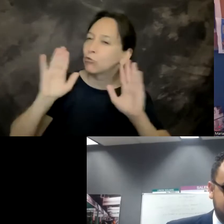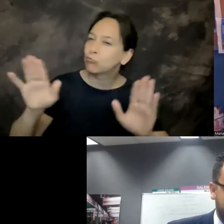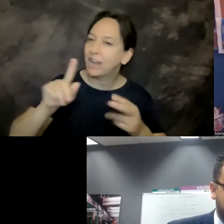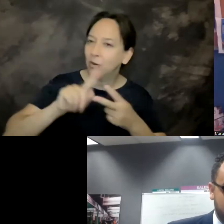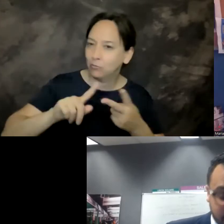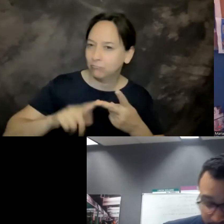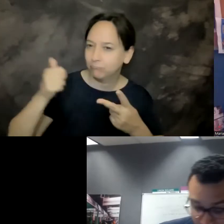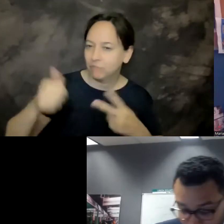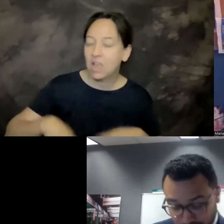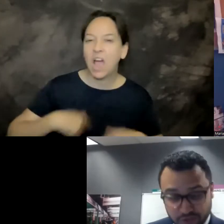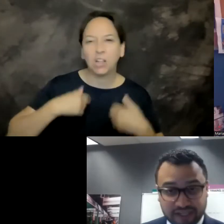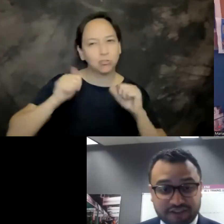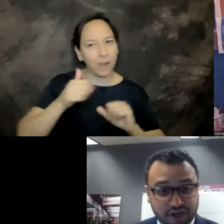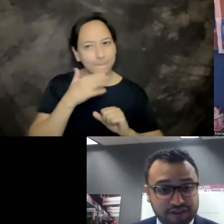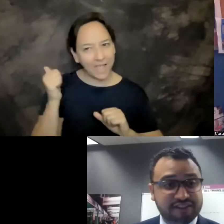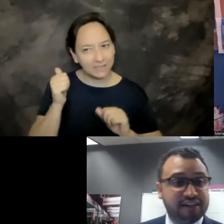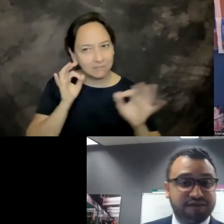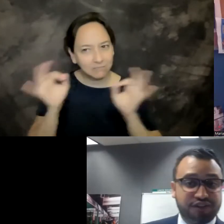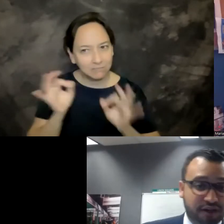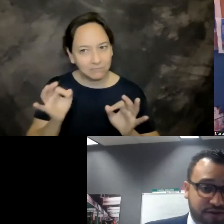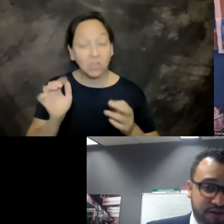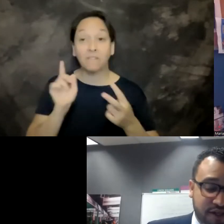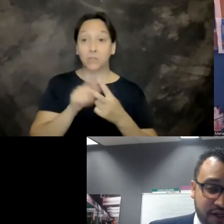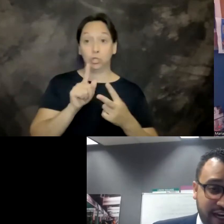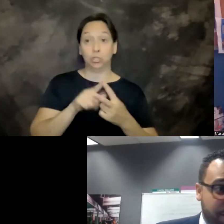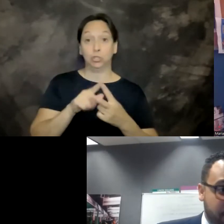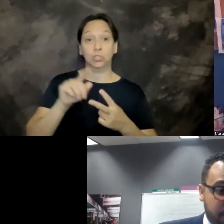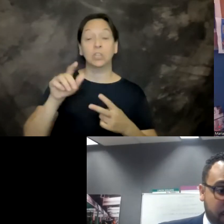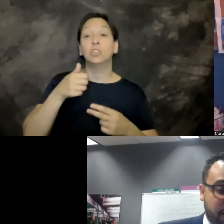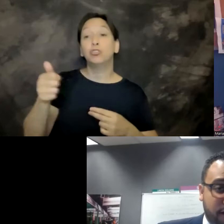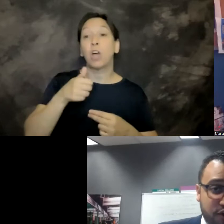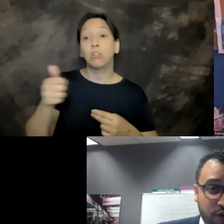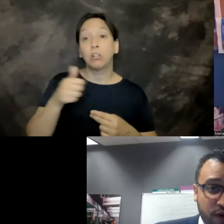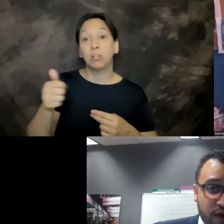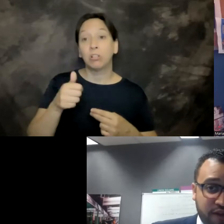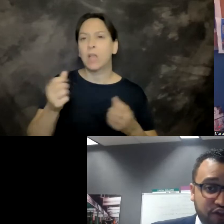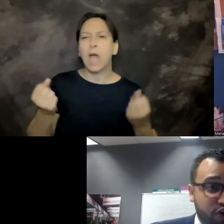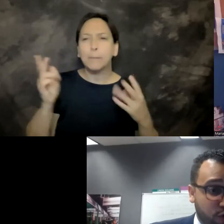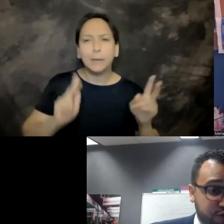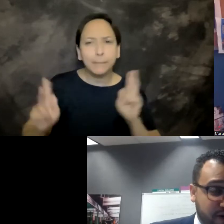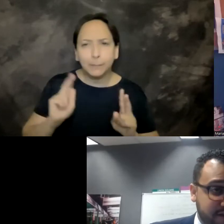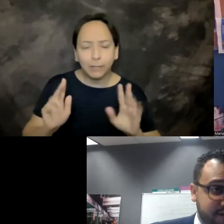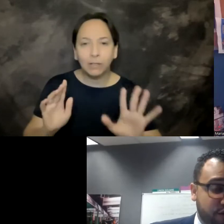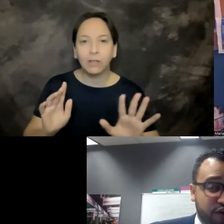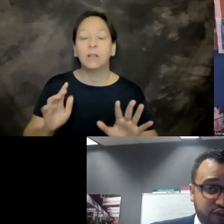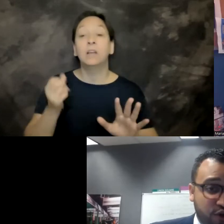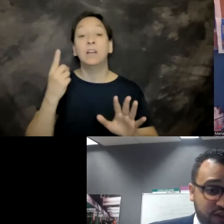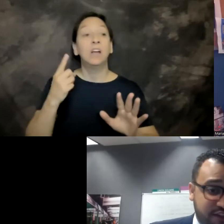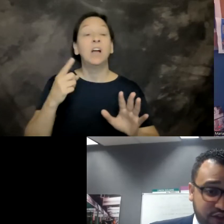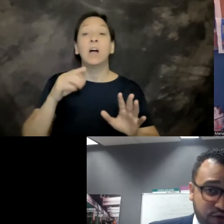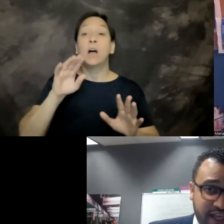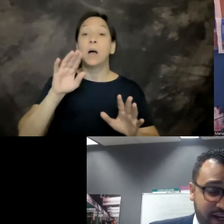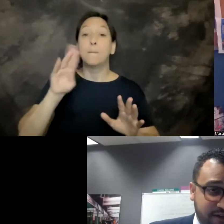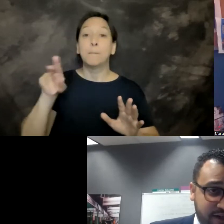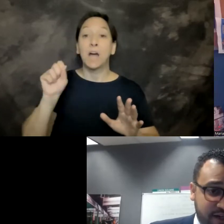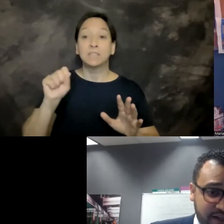best to tackle all of them. The first one is on the size of the shuttles and how many people are there. So these are coach buses, so there is it's